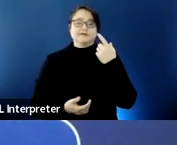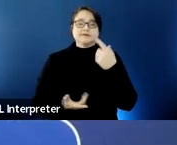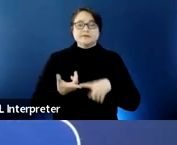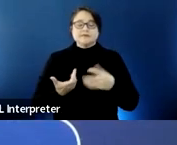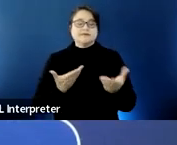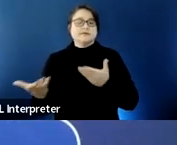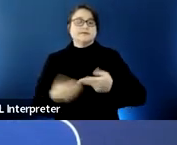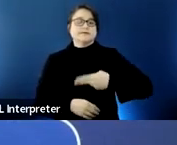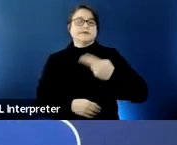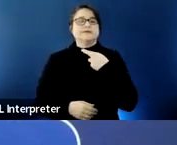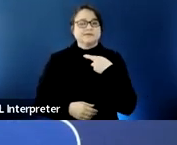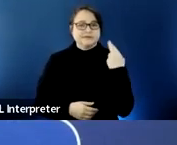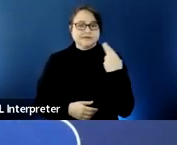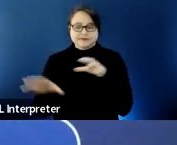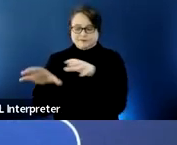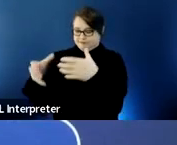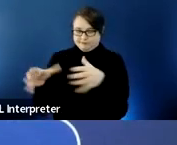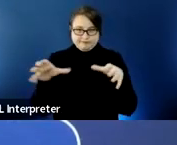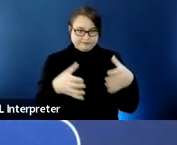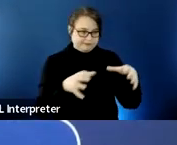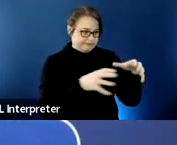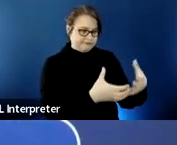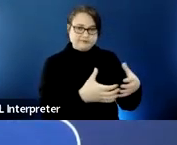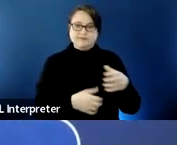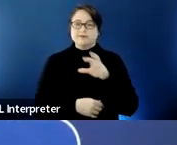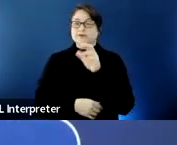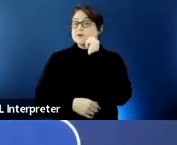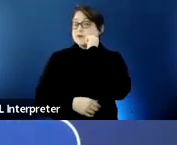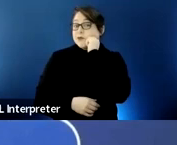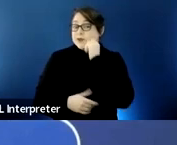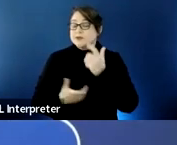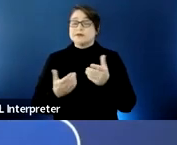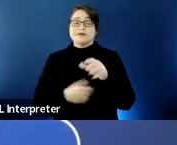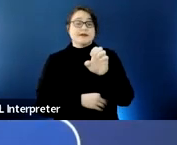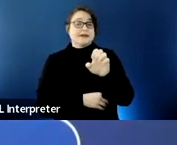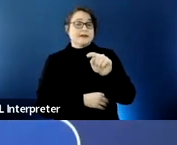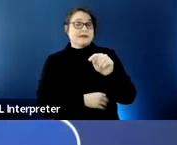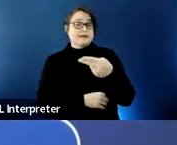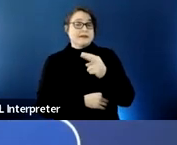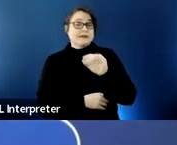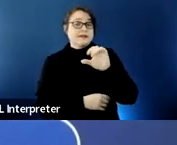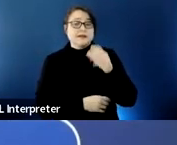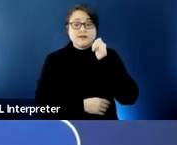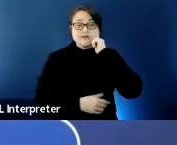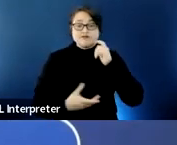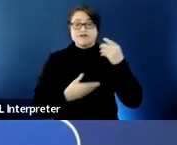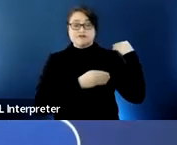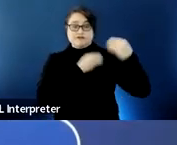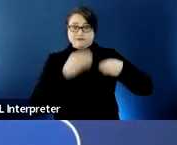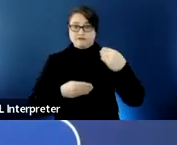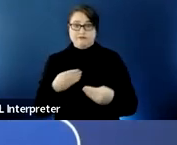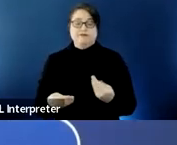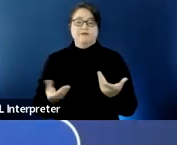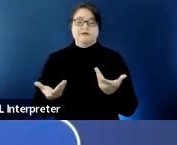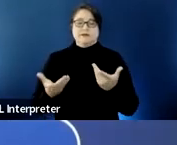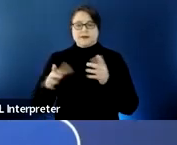minority populations and rural communities. This is CDC's largest investment to date, focusing specifically on reducing health